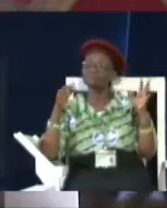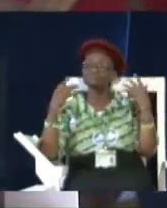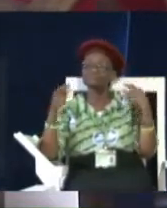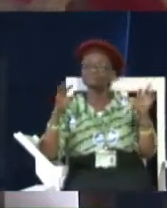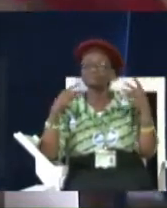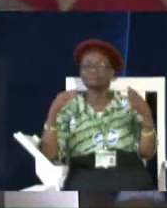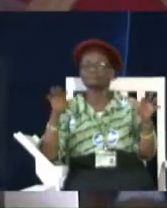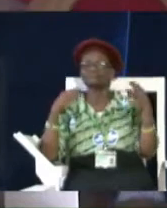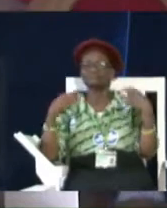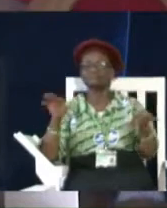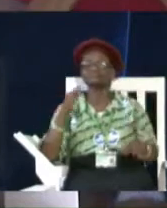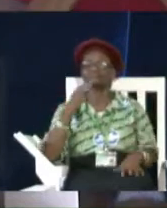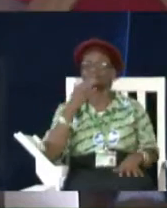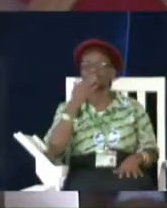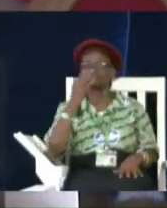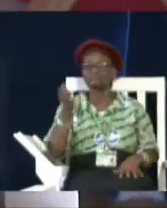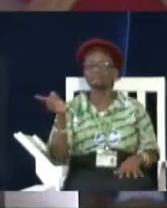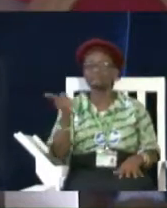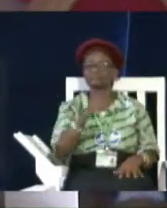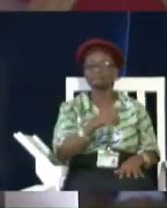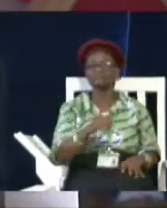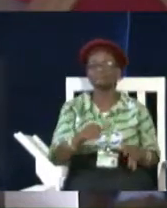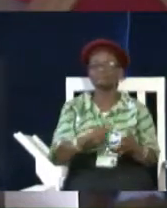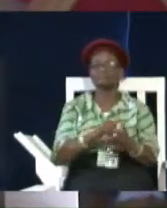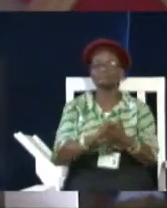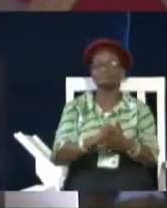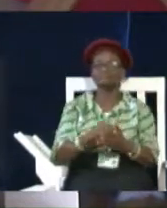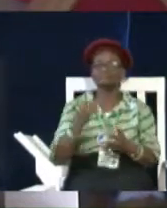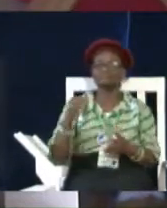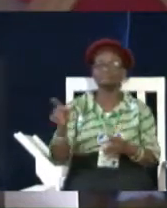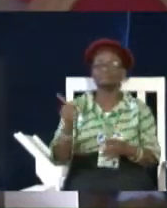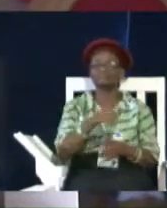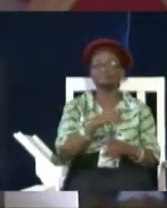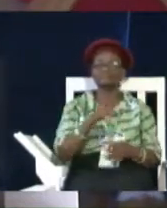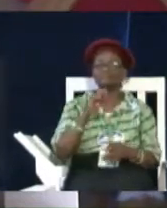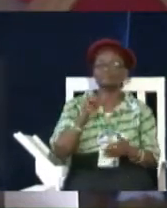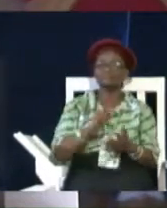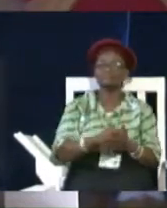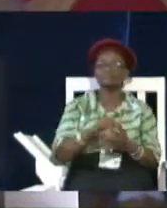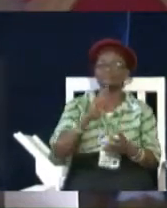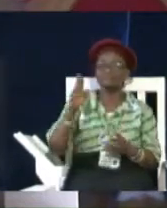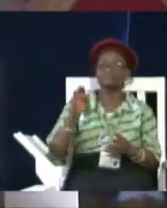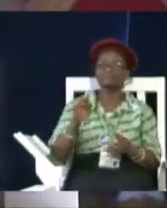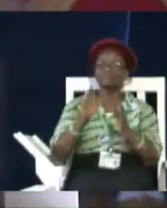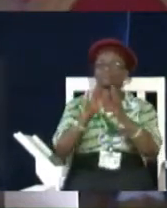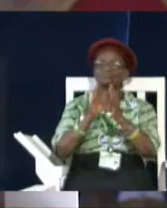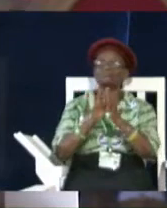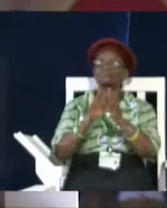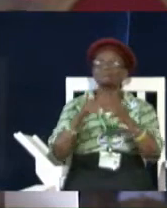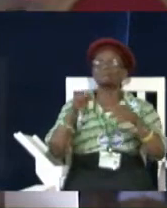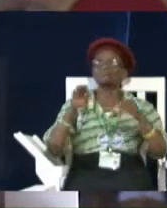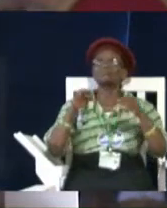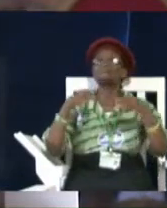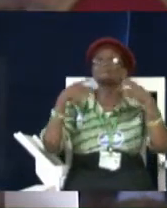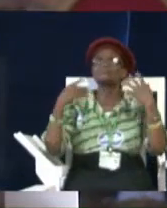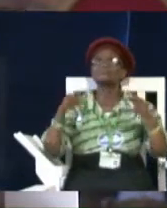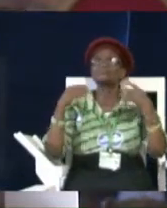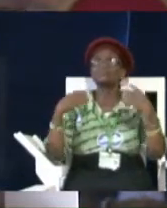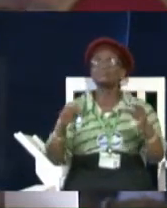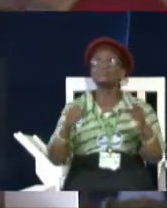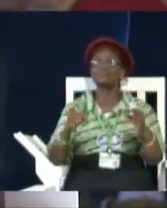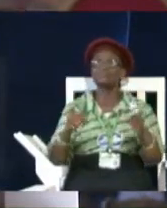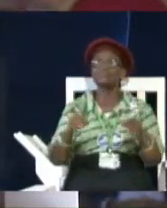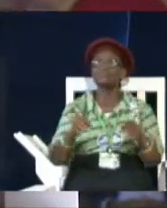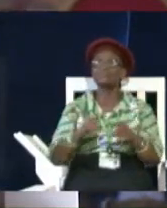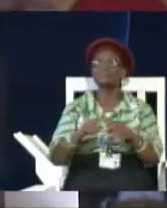1. Thank you, those of you who are clapping. But if you are clapping for my Father, the